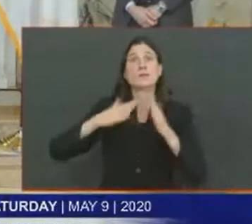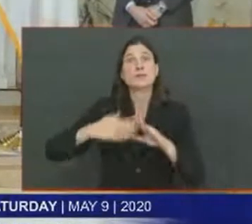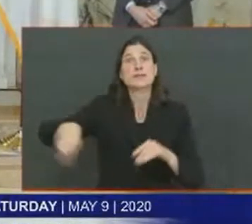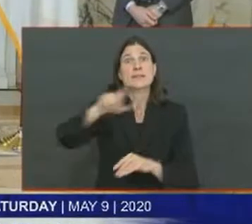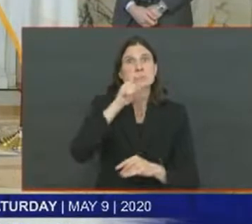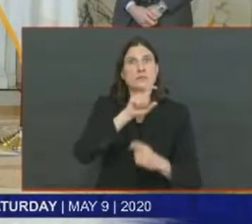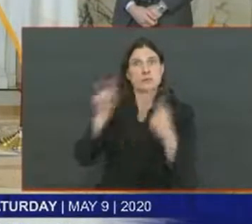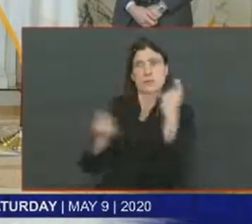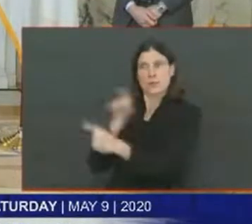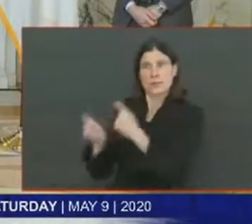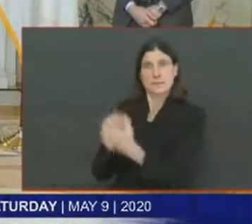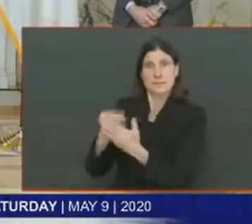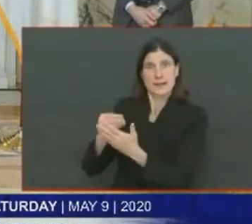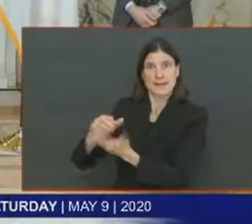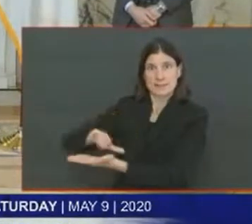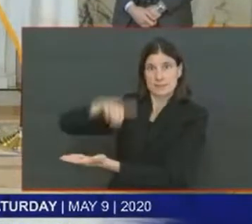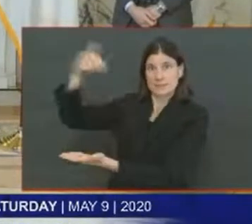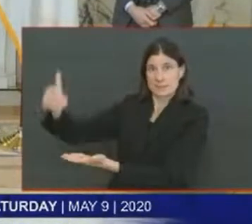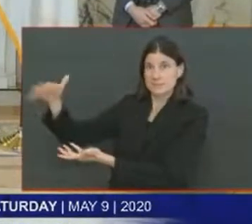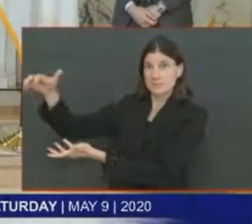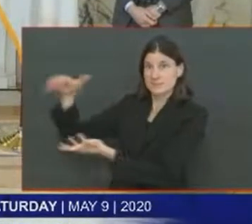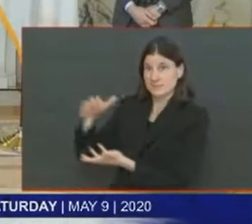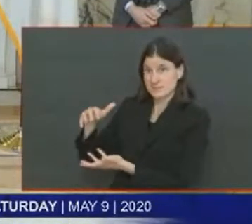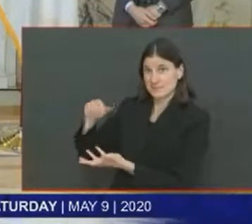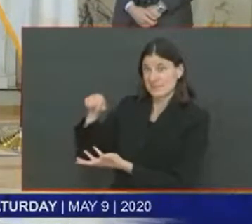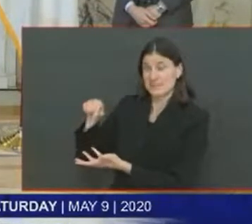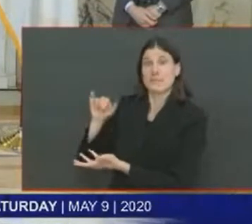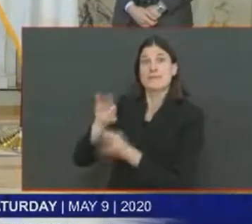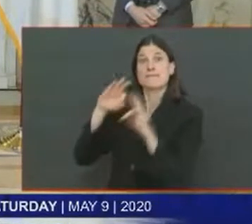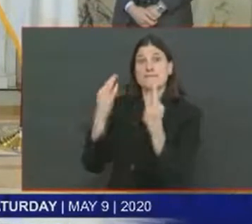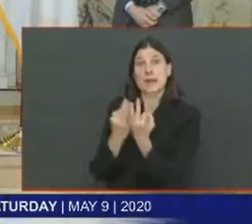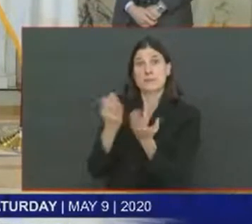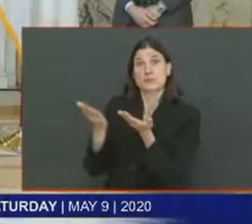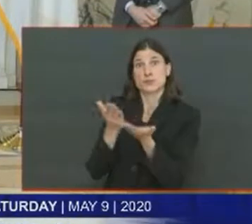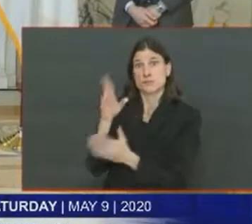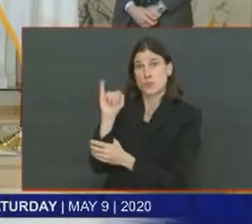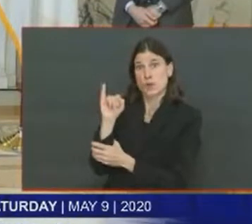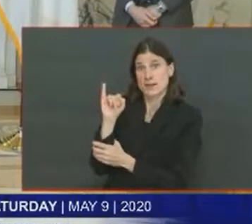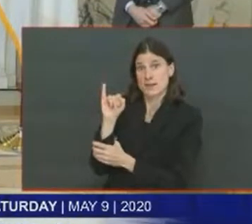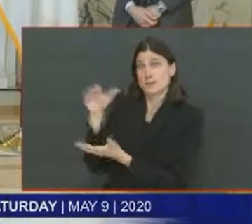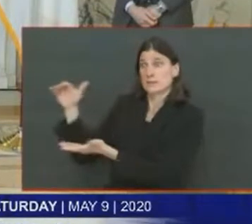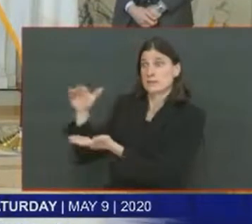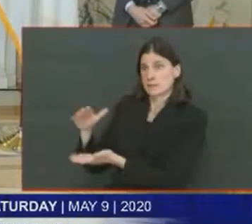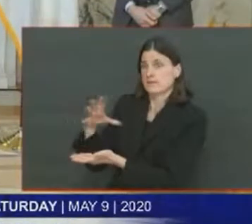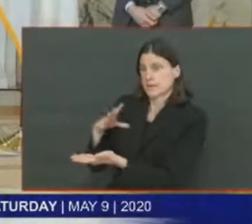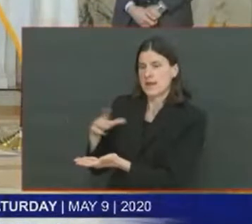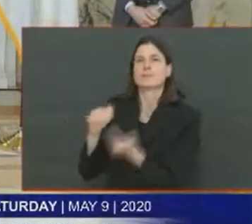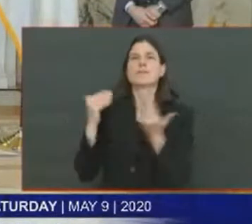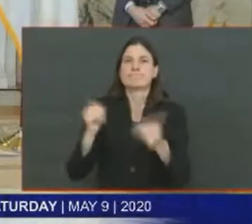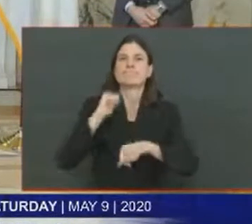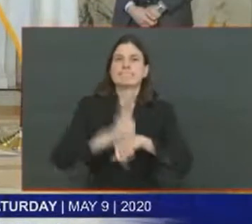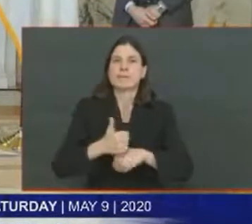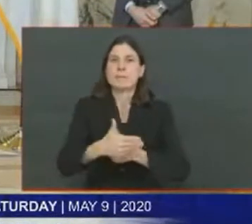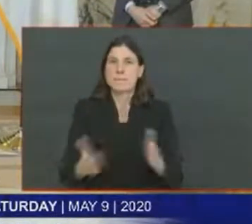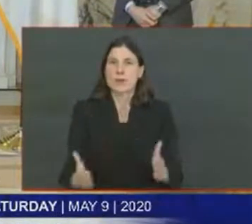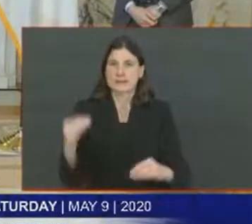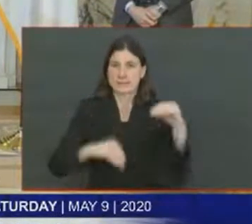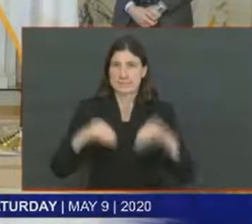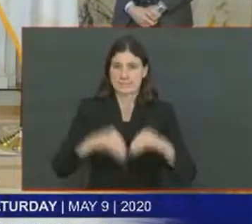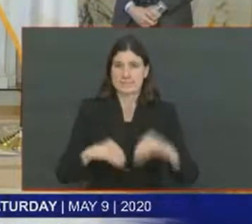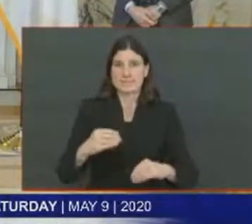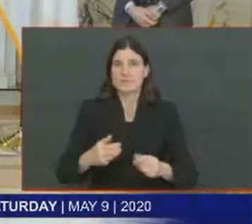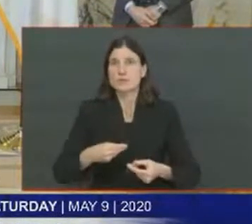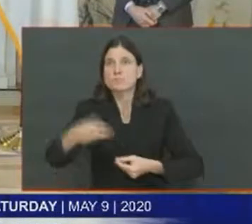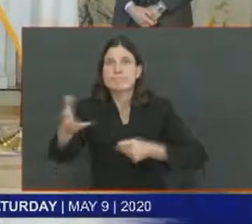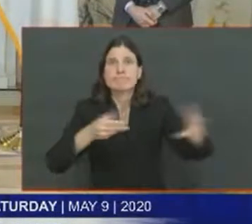Family Service of Rhode Island has been able to get these cleaning and food kits to over 7,000 Rhode Islanders. These are